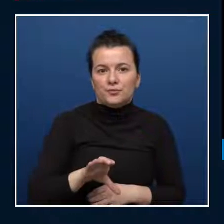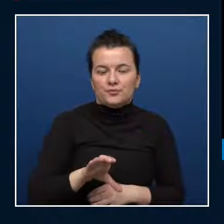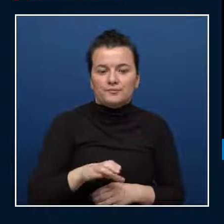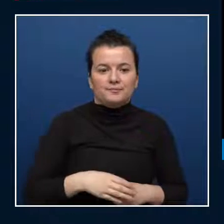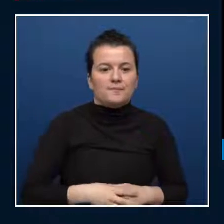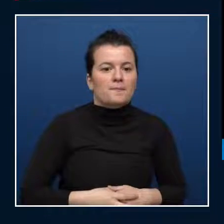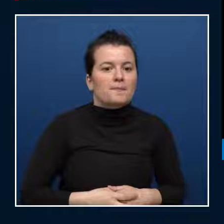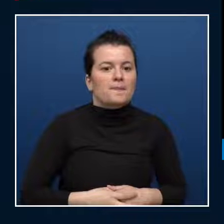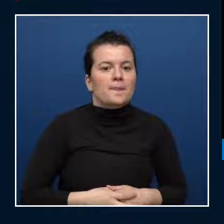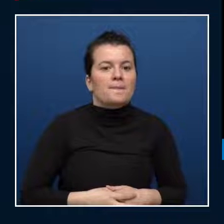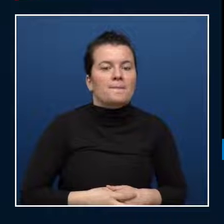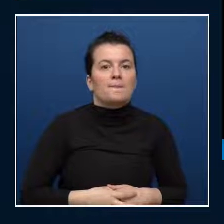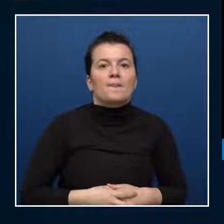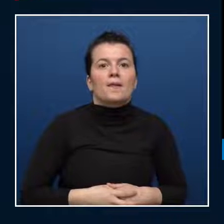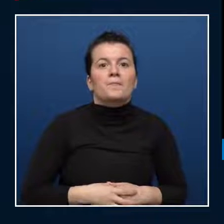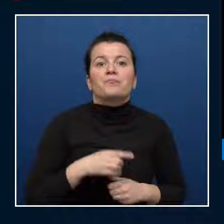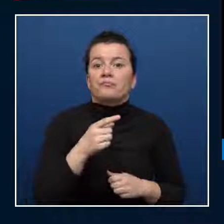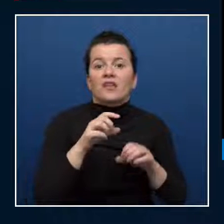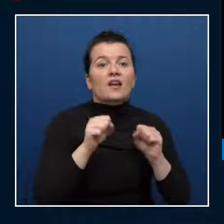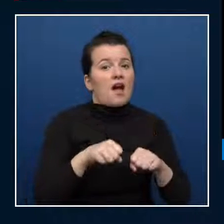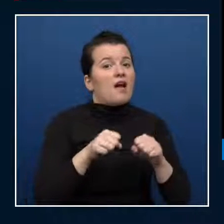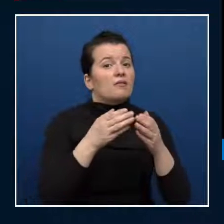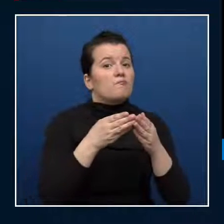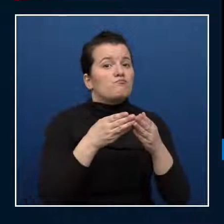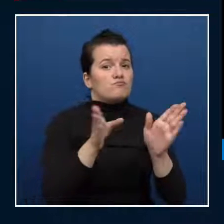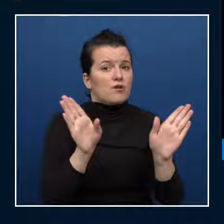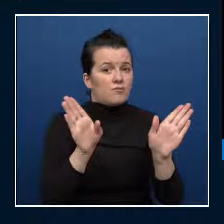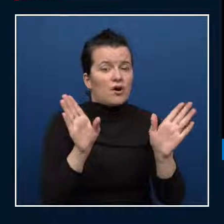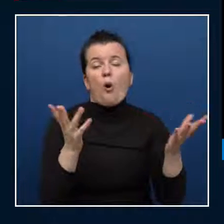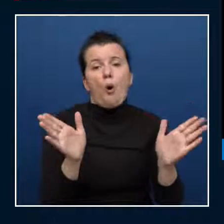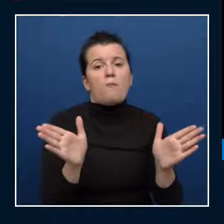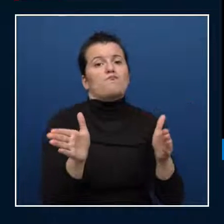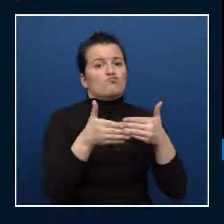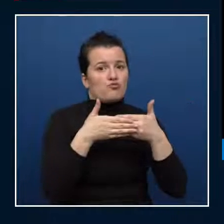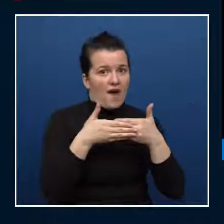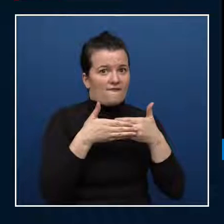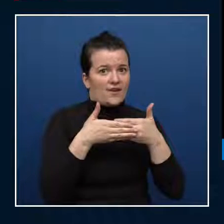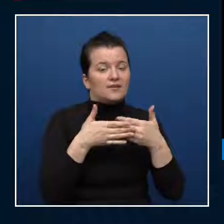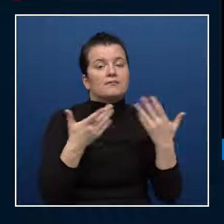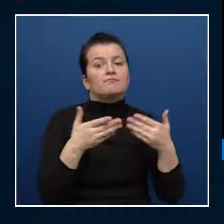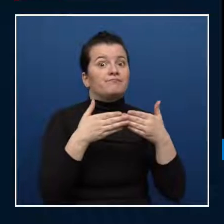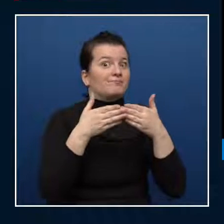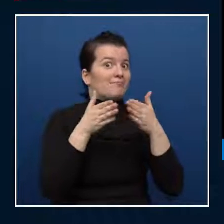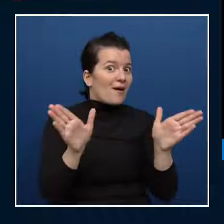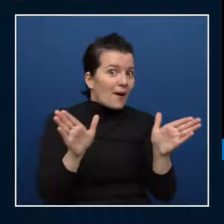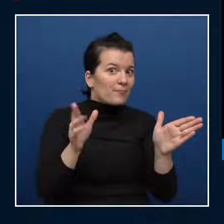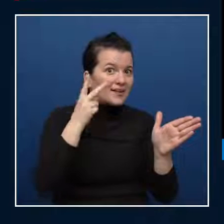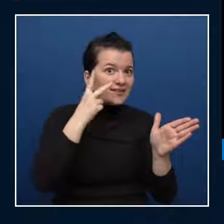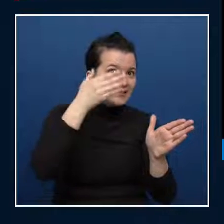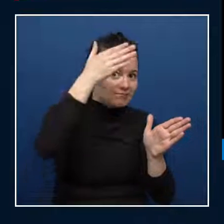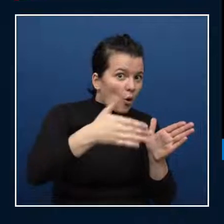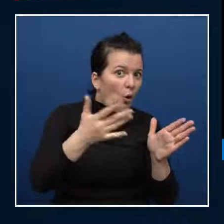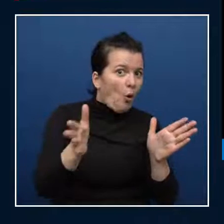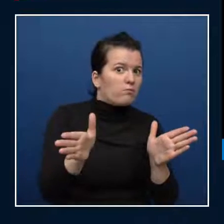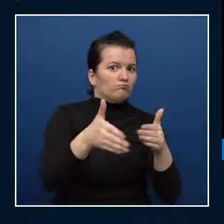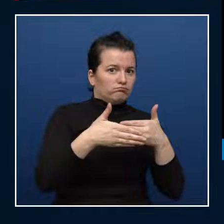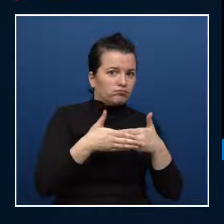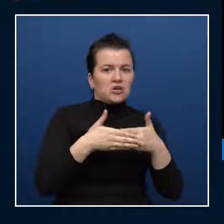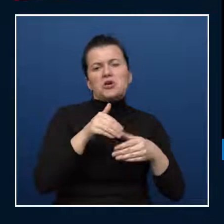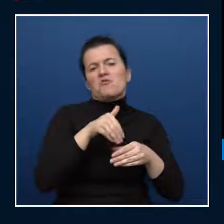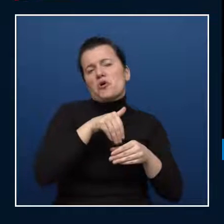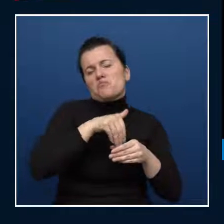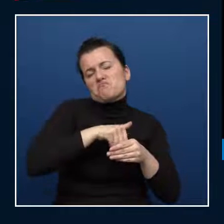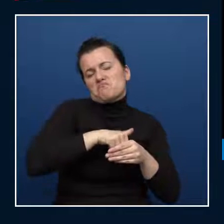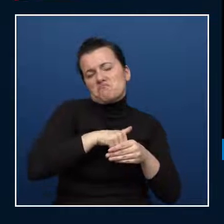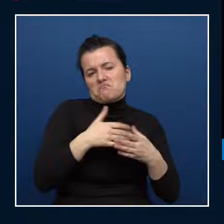of public or a private front availability. So again, you can have this public facing or you can have it internal. We do call